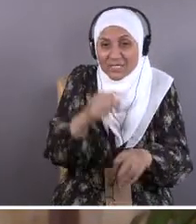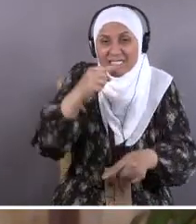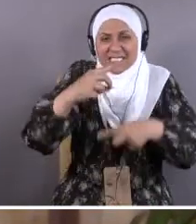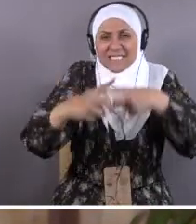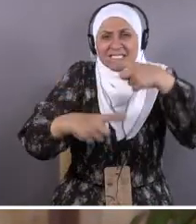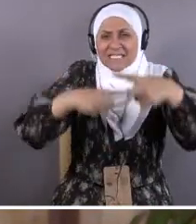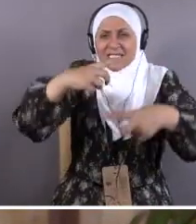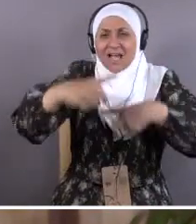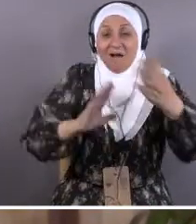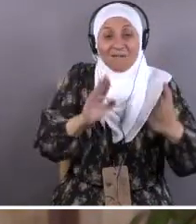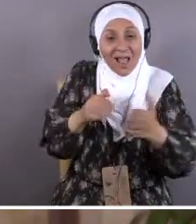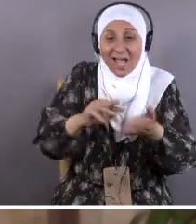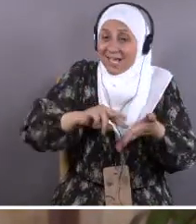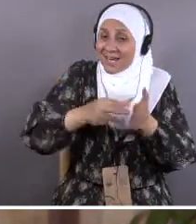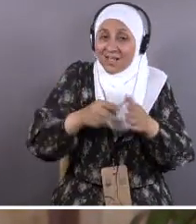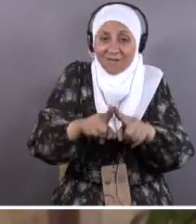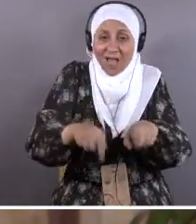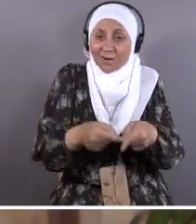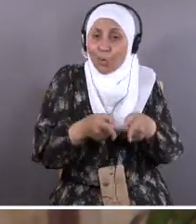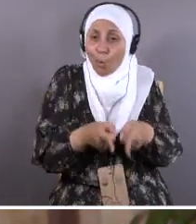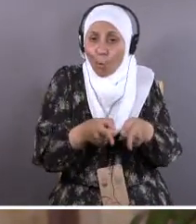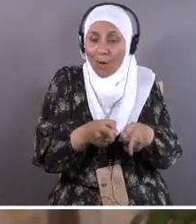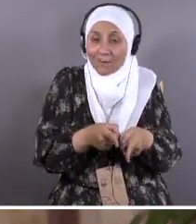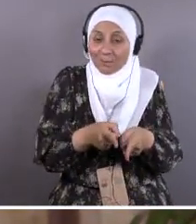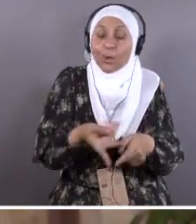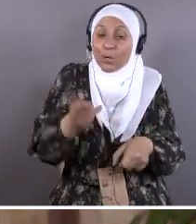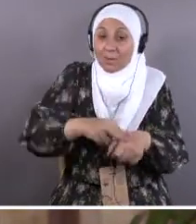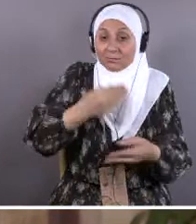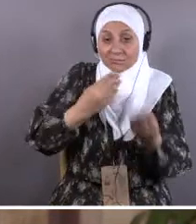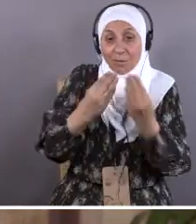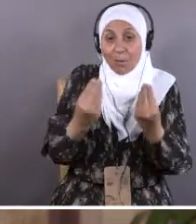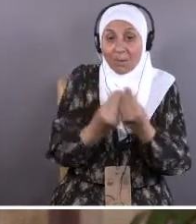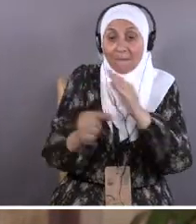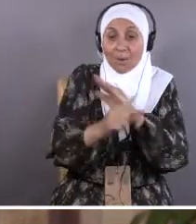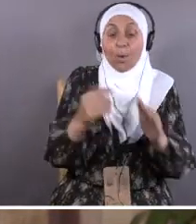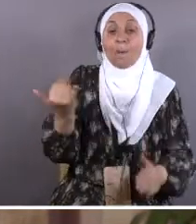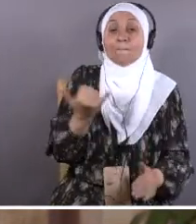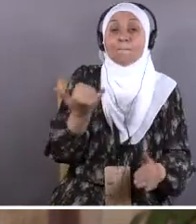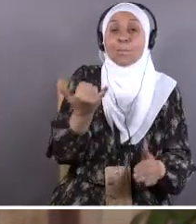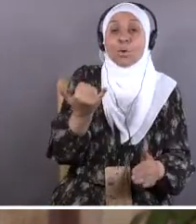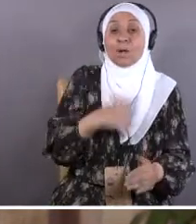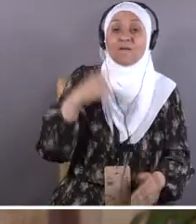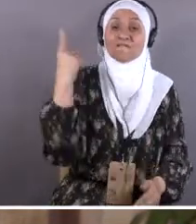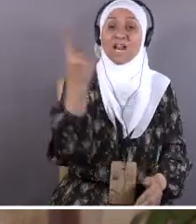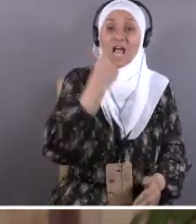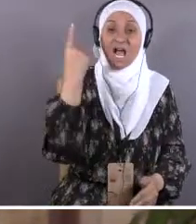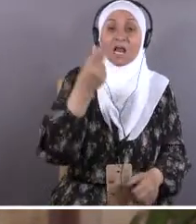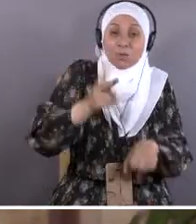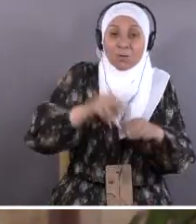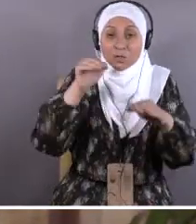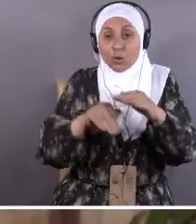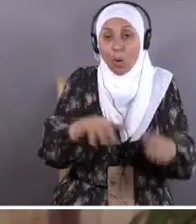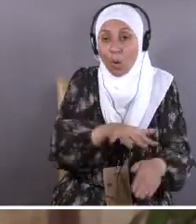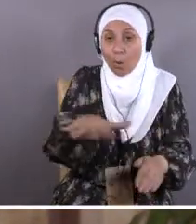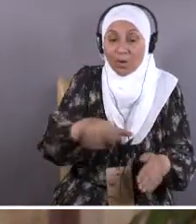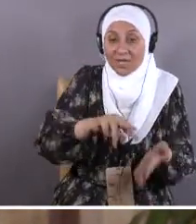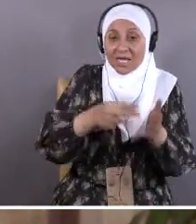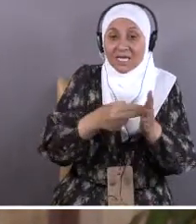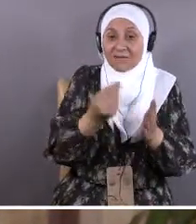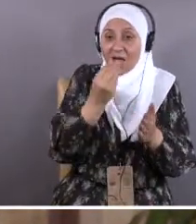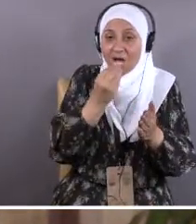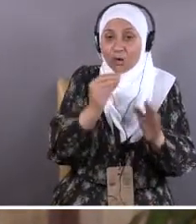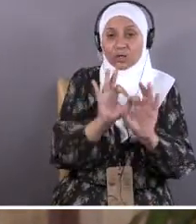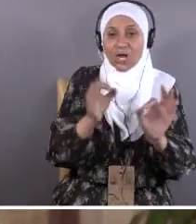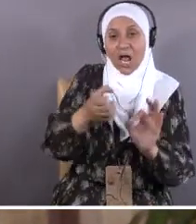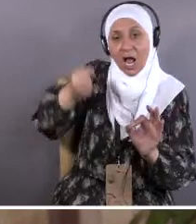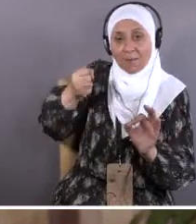encouraging and enabling self-sufficiency at national and international levels and gain a better understanding of how to manage